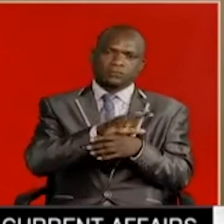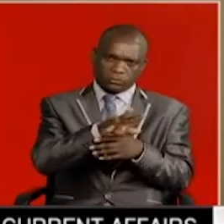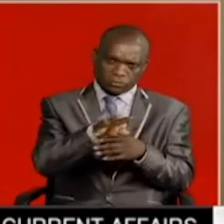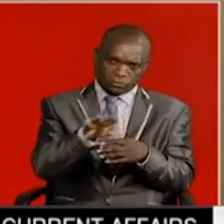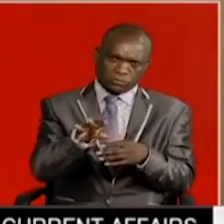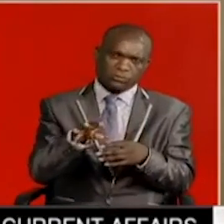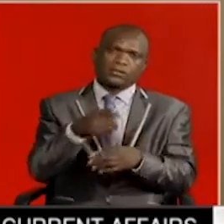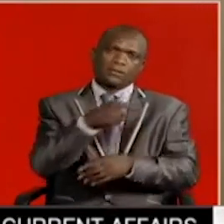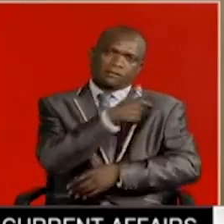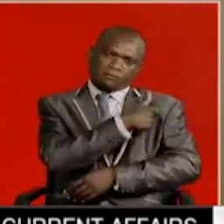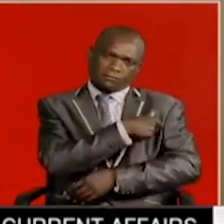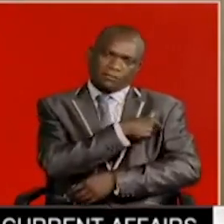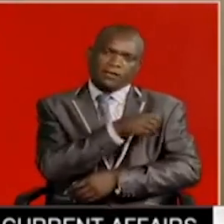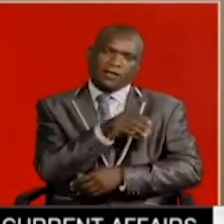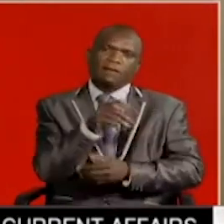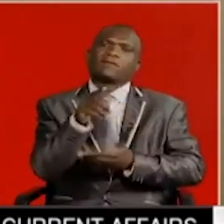vaccination.